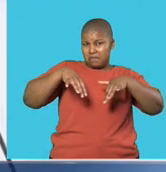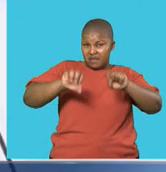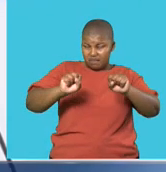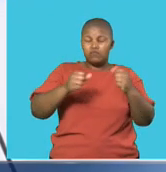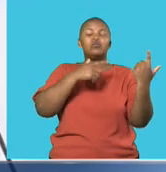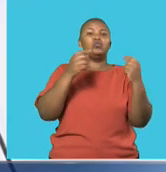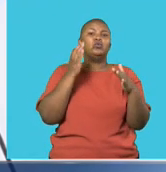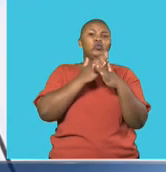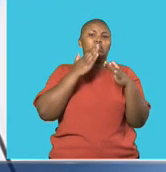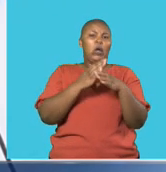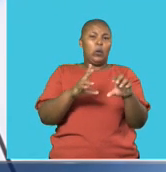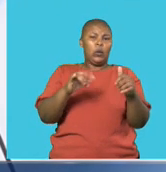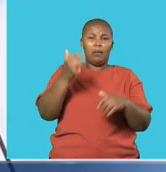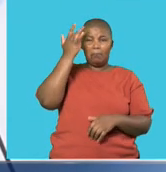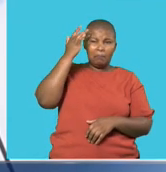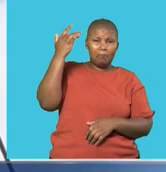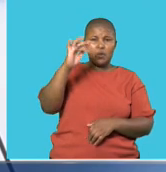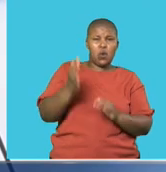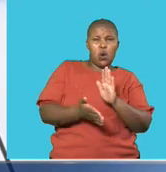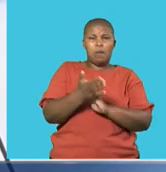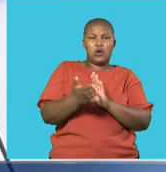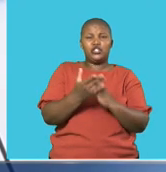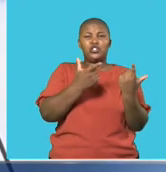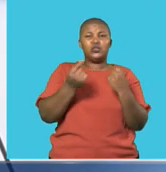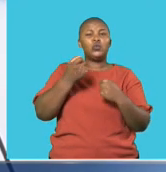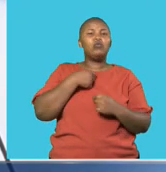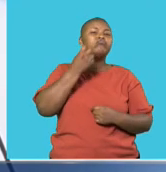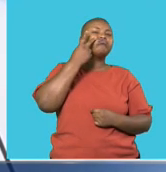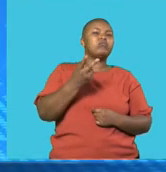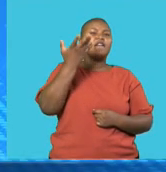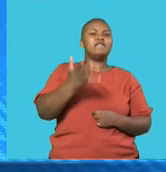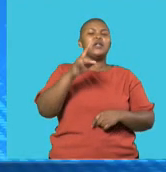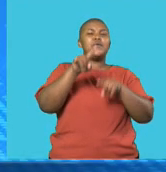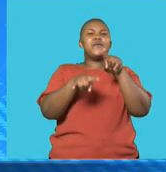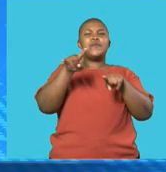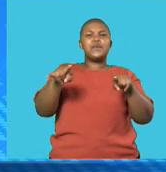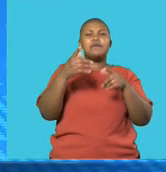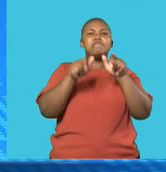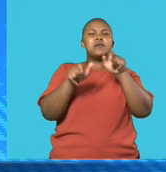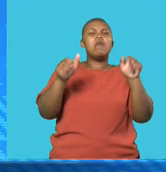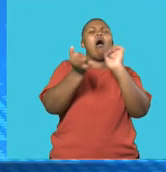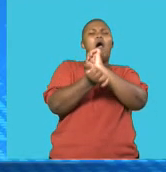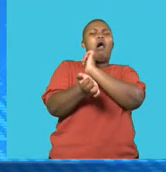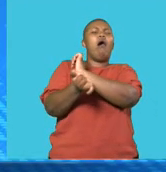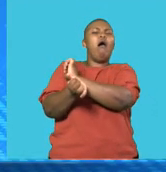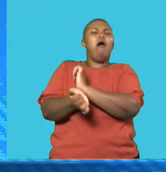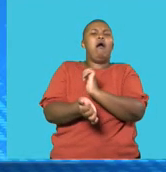terms of the intelligence driven operation, where we have seen a number of suspects